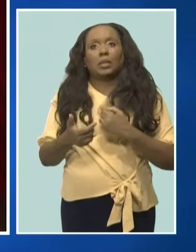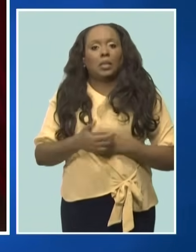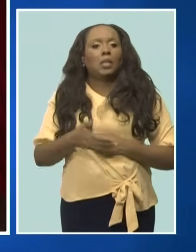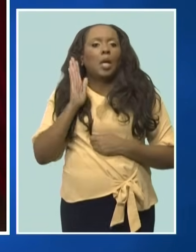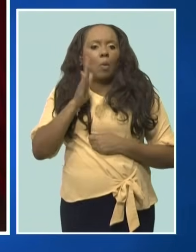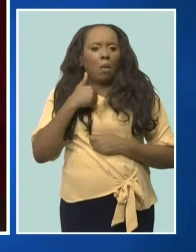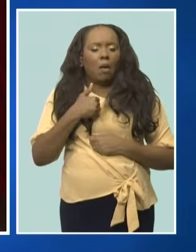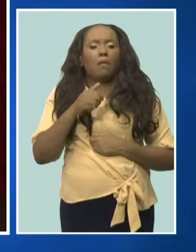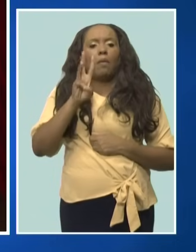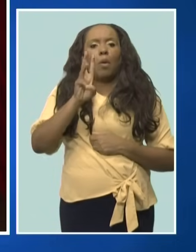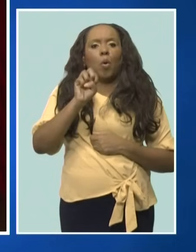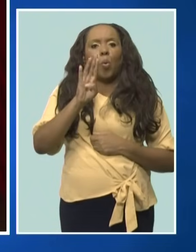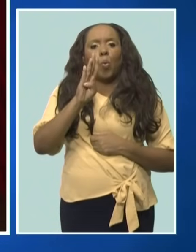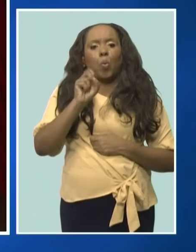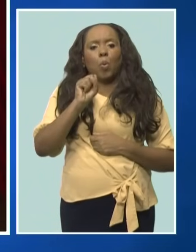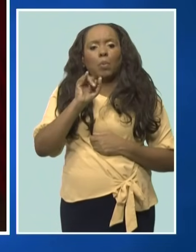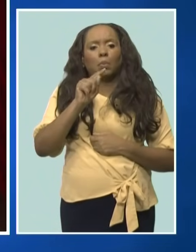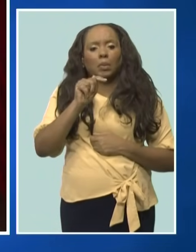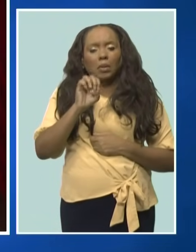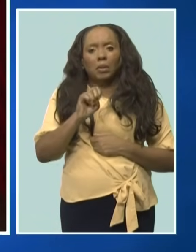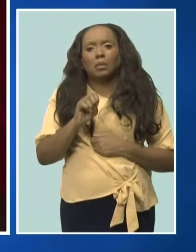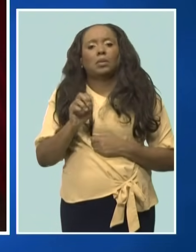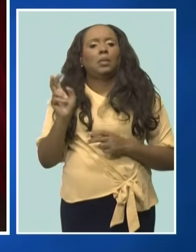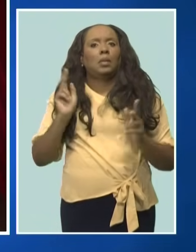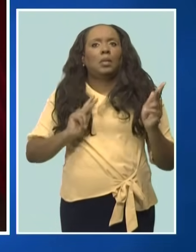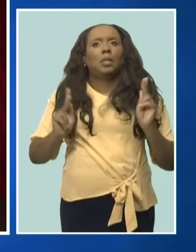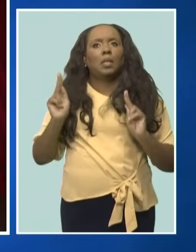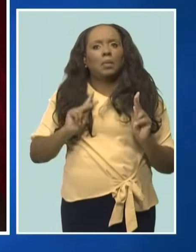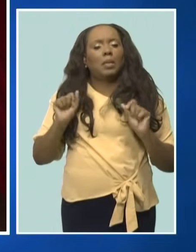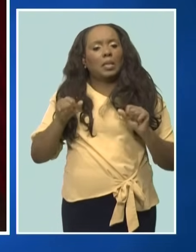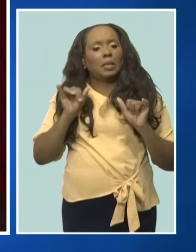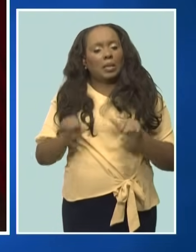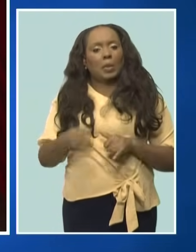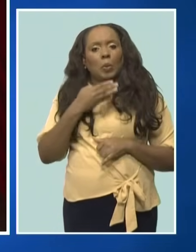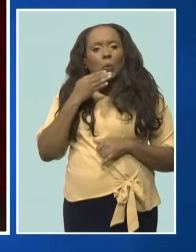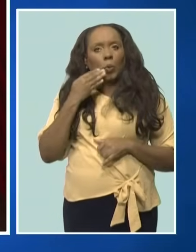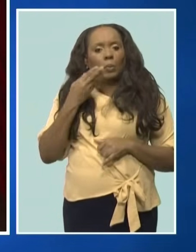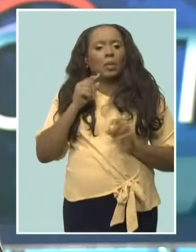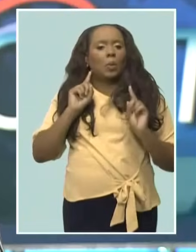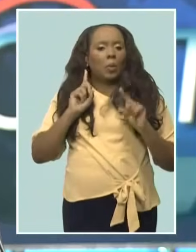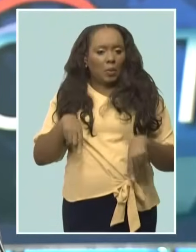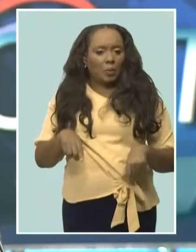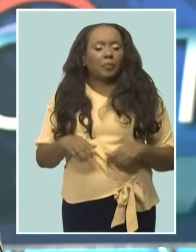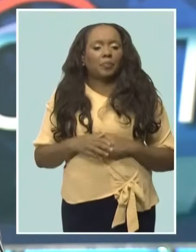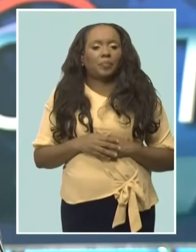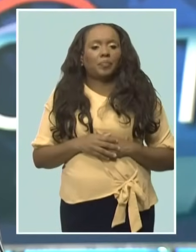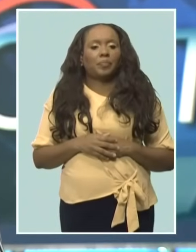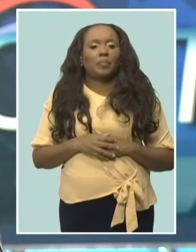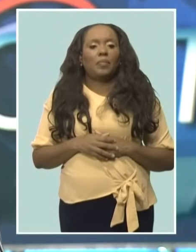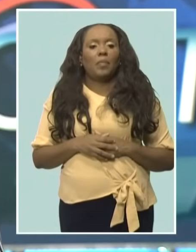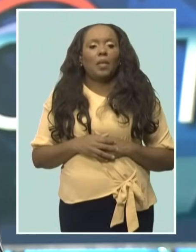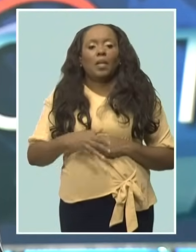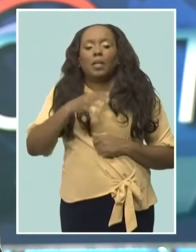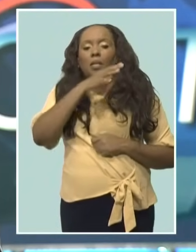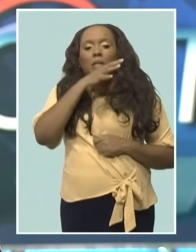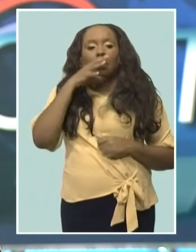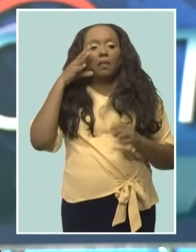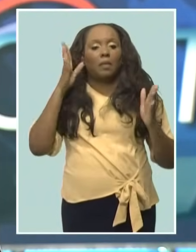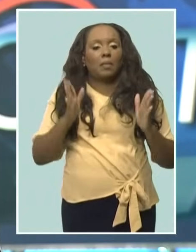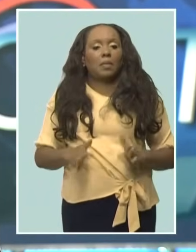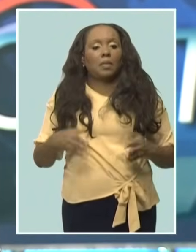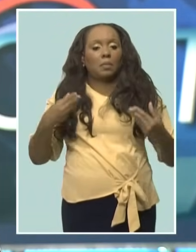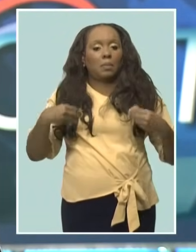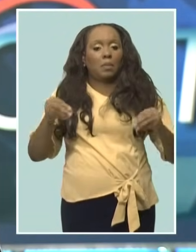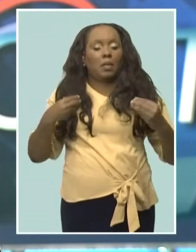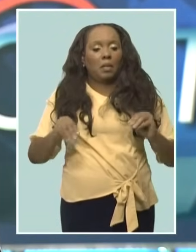and an application that allows for people to do this from the comforts of their homes. Mr. Blackman also said a farmers